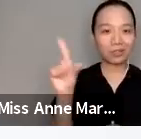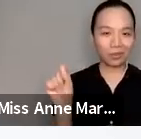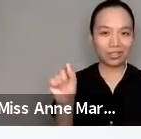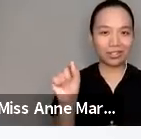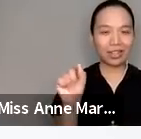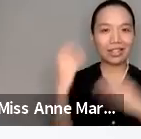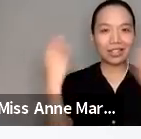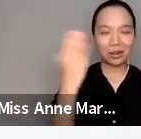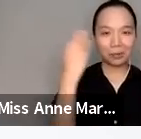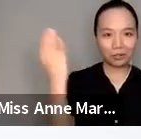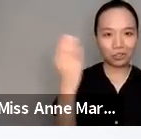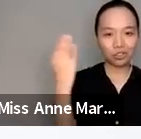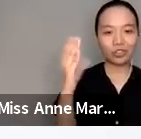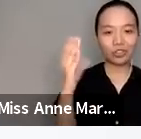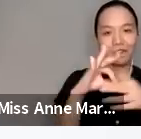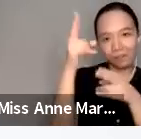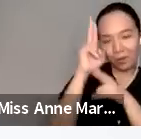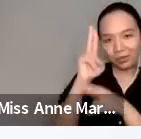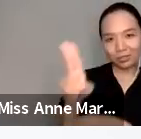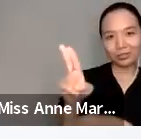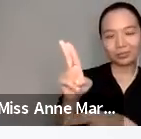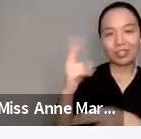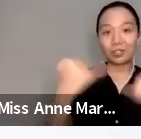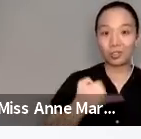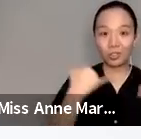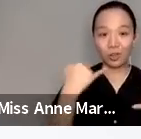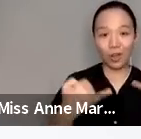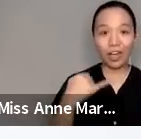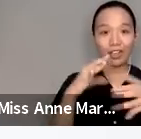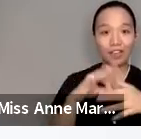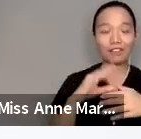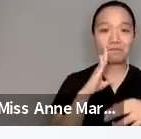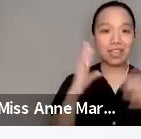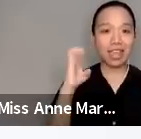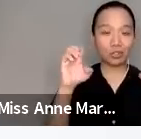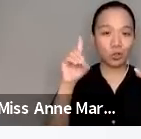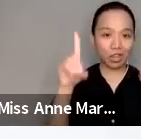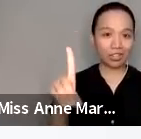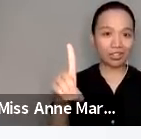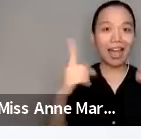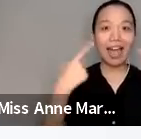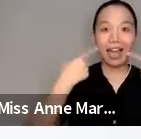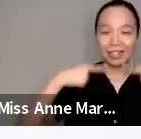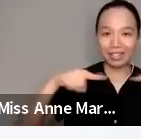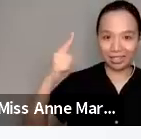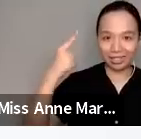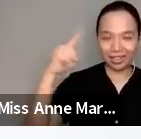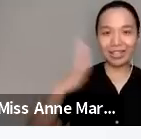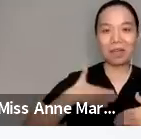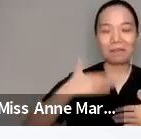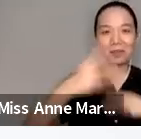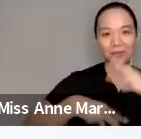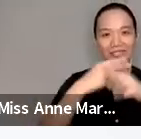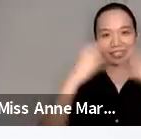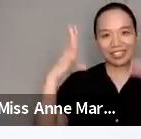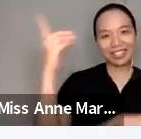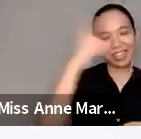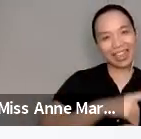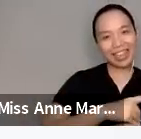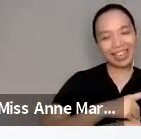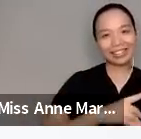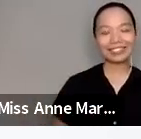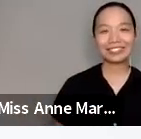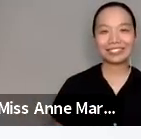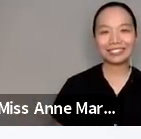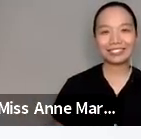a celebration of the honor, prestige, and joys of being an educator a success. Happy World Teachers Day!